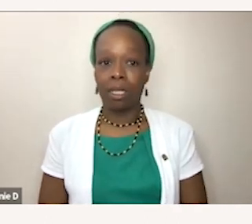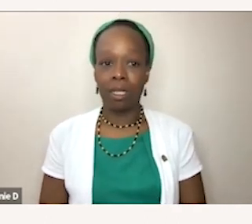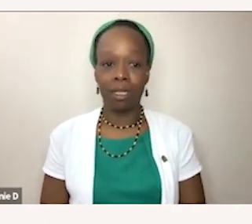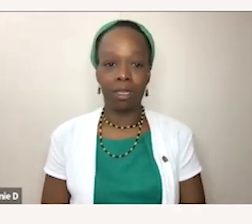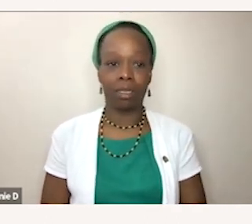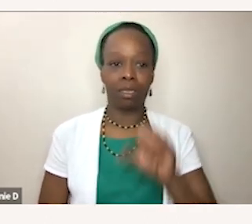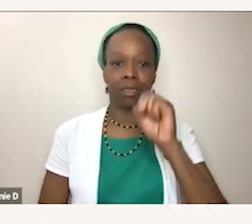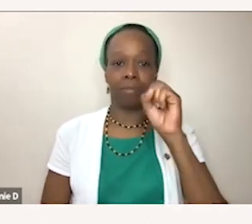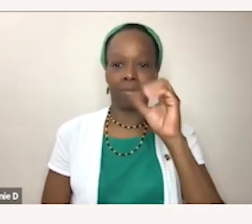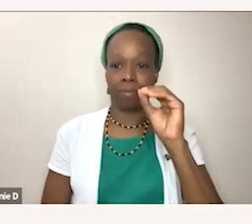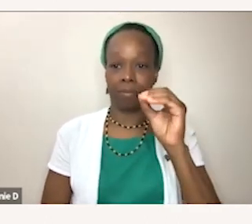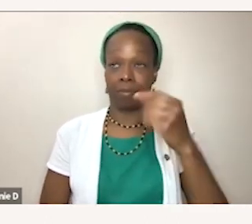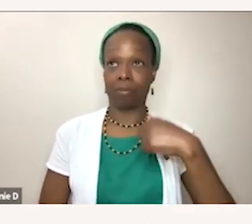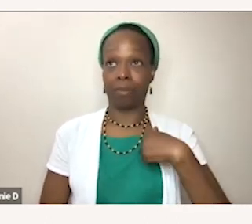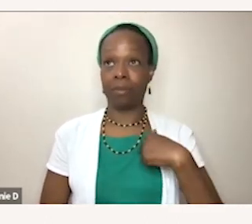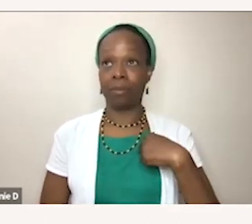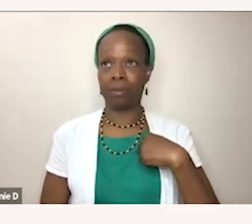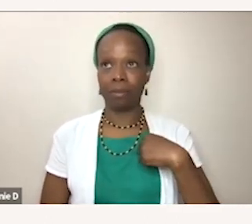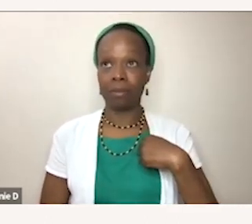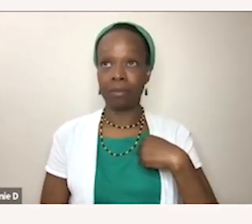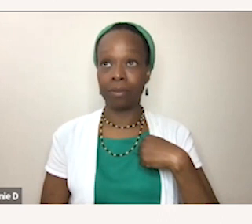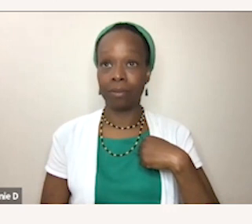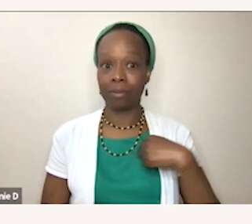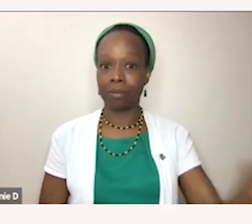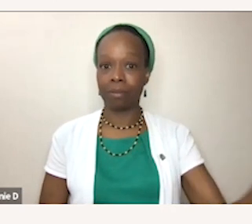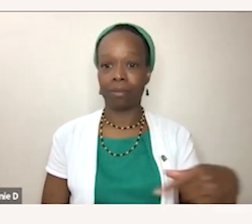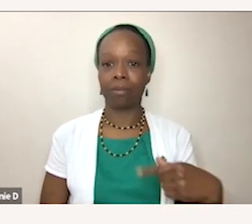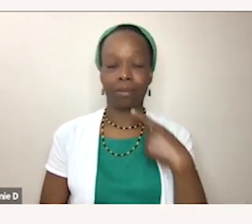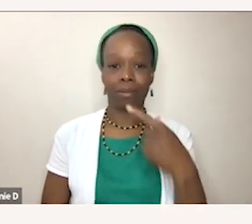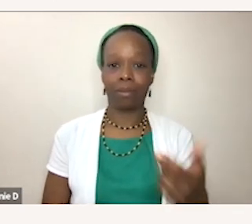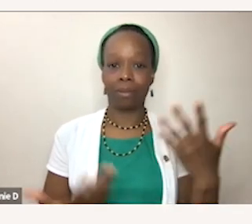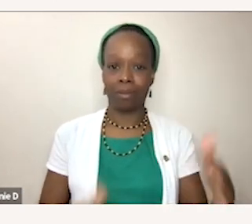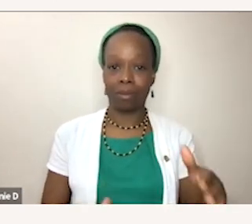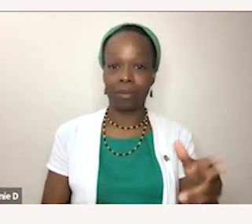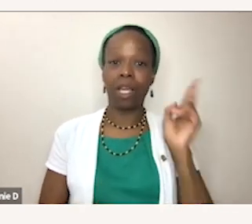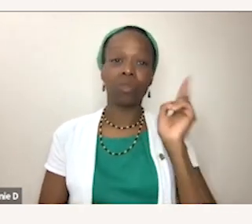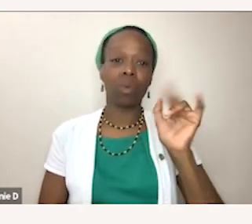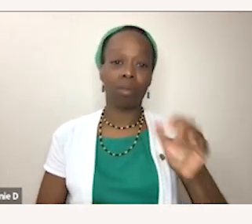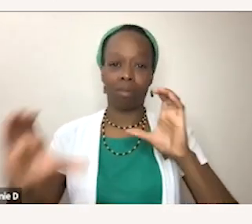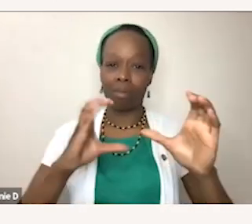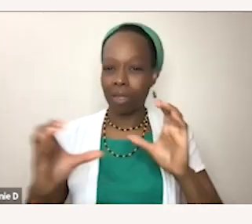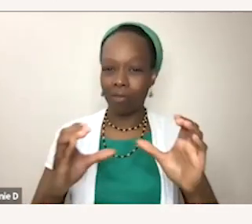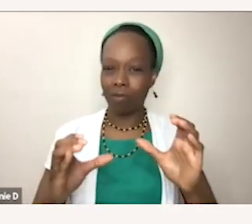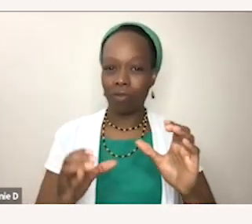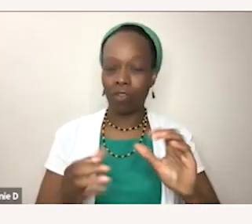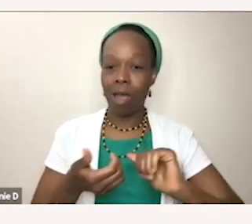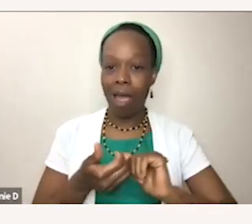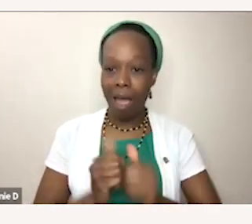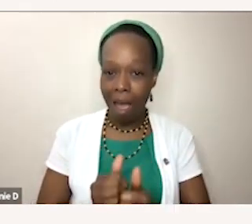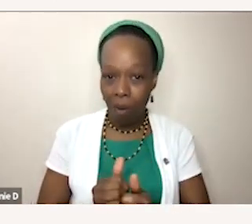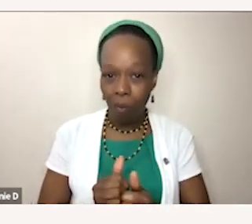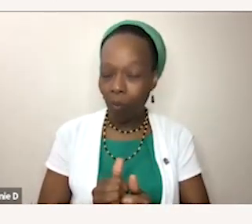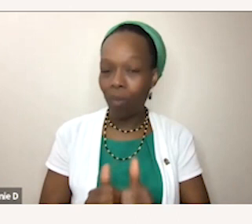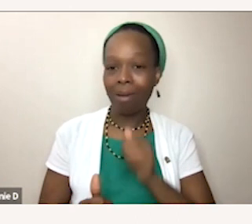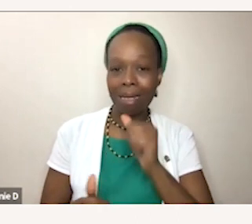So I've said a bit of this already, but historically that conversation hasn't been led by disabled